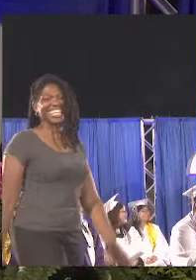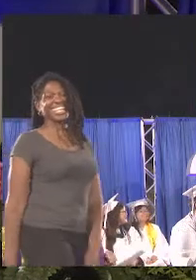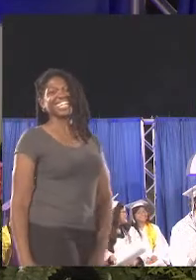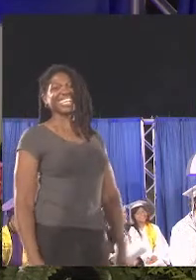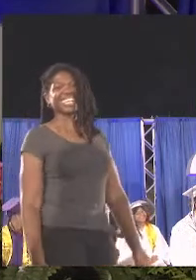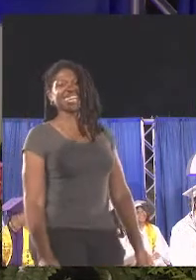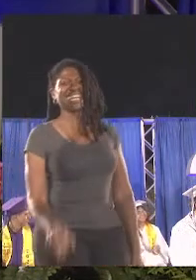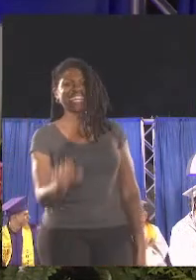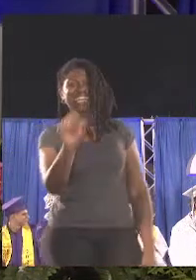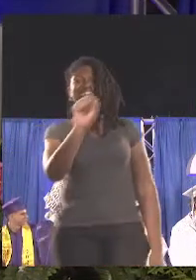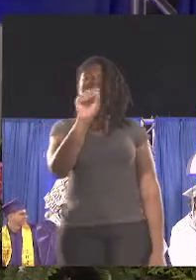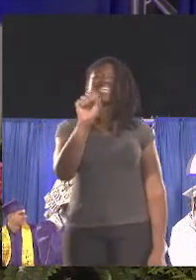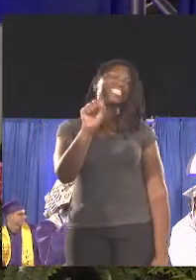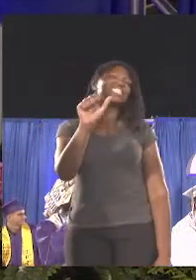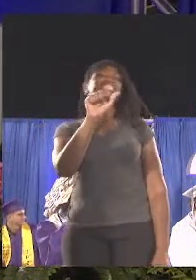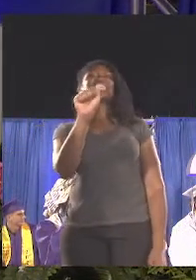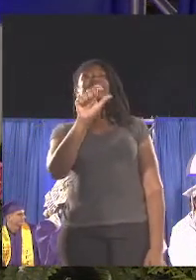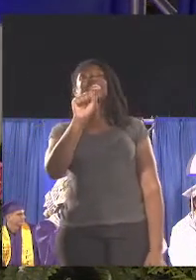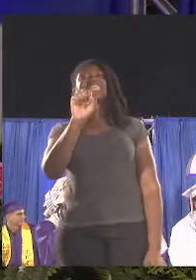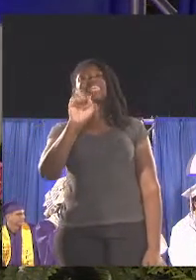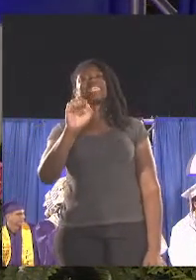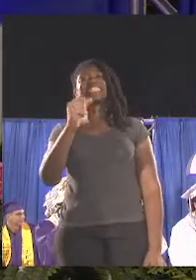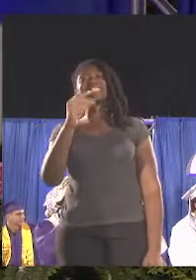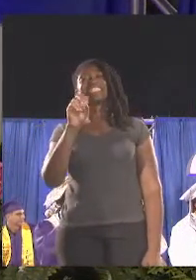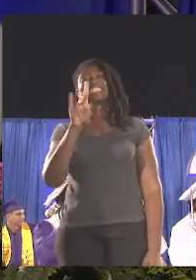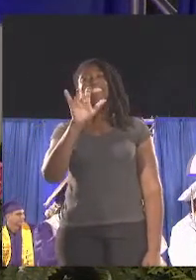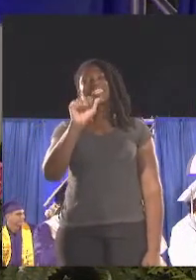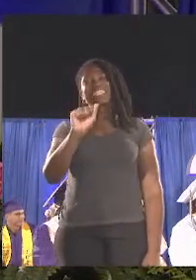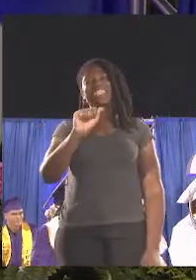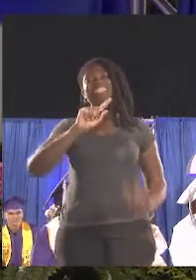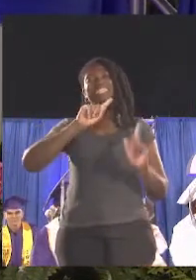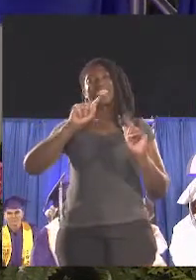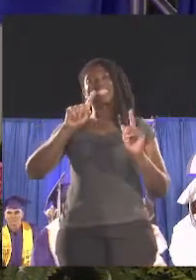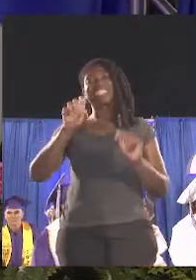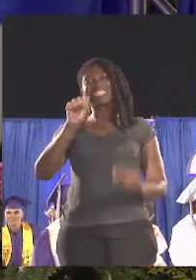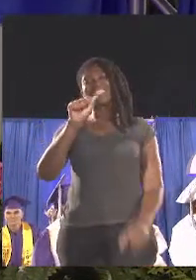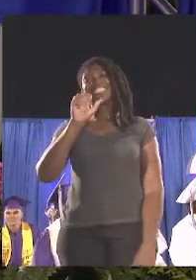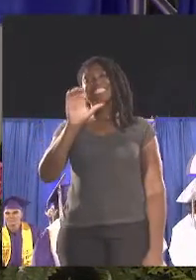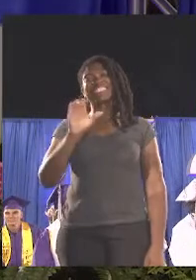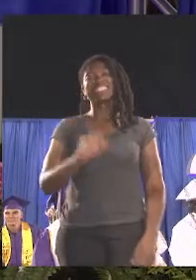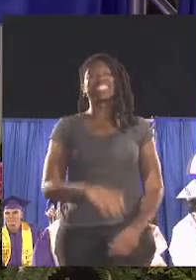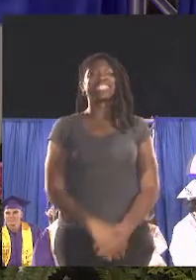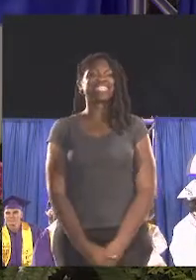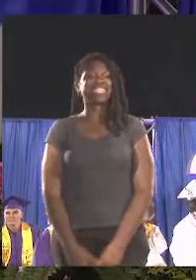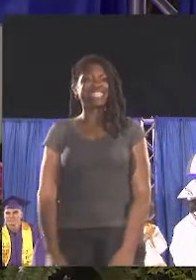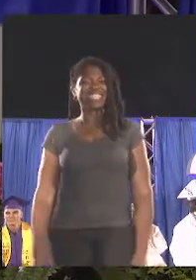Sarah Angel J. Segovia at San Antonio College.